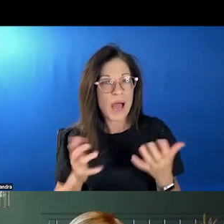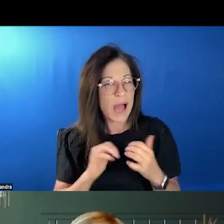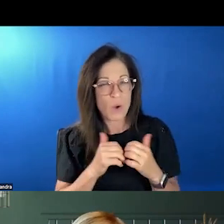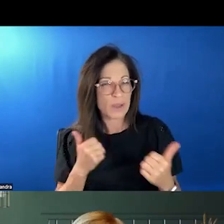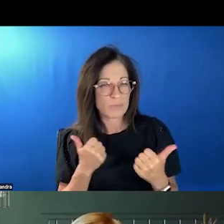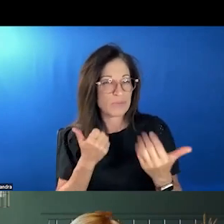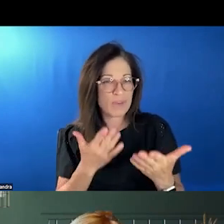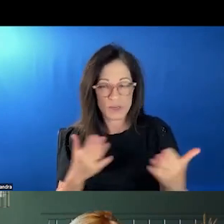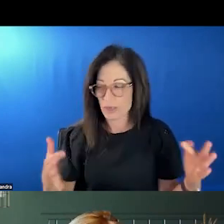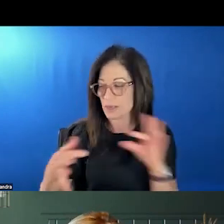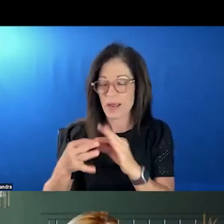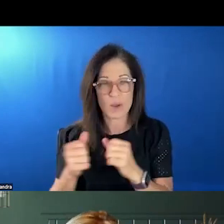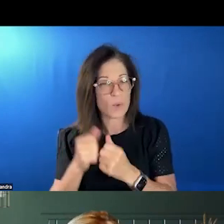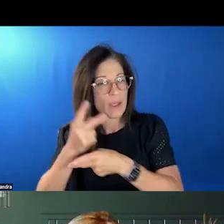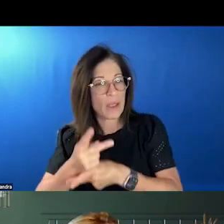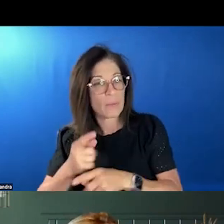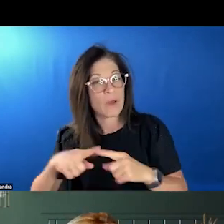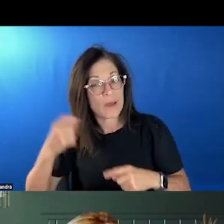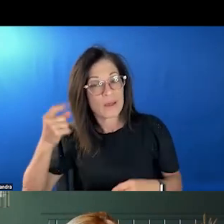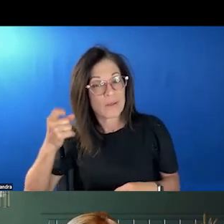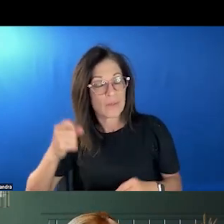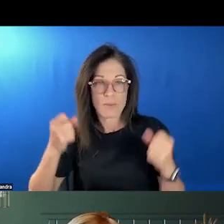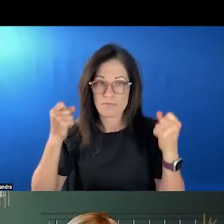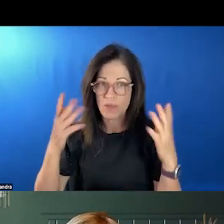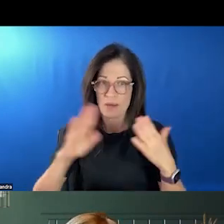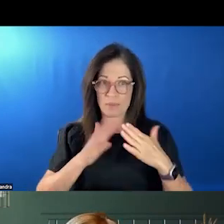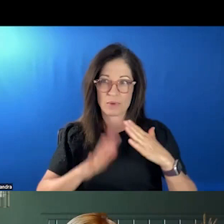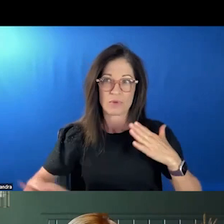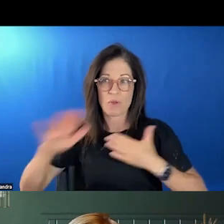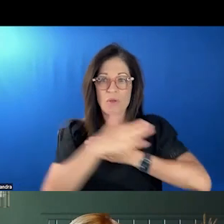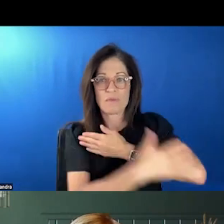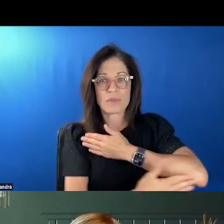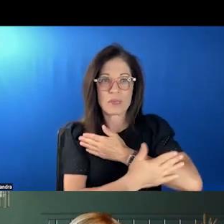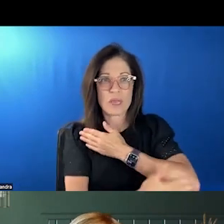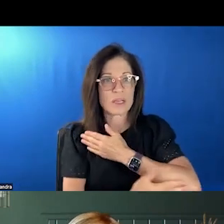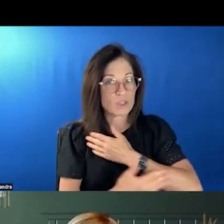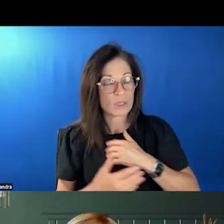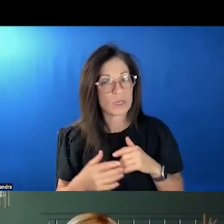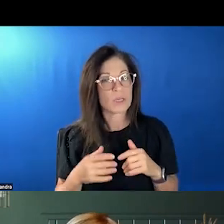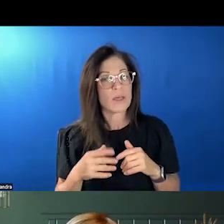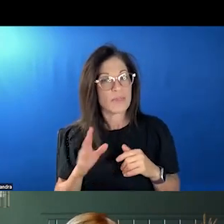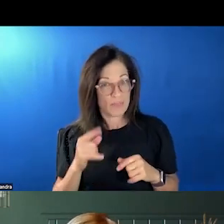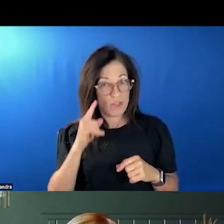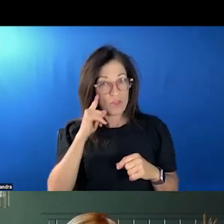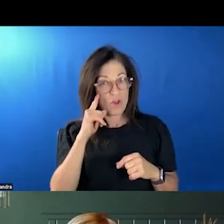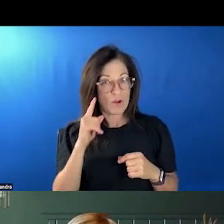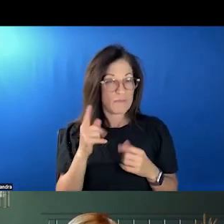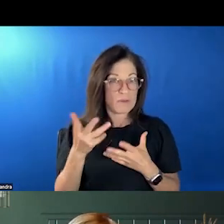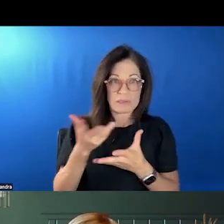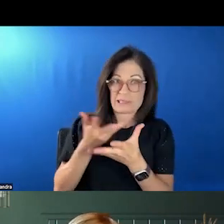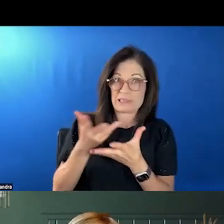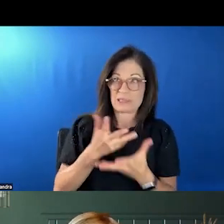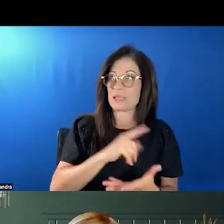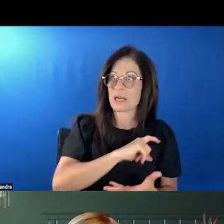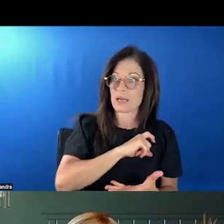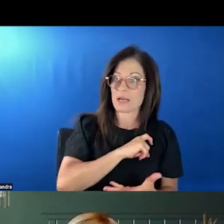care. But I do have to say there are many communities across the nation that the thought of interacting with law